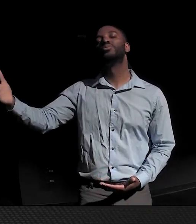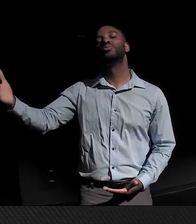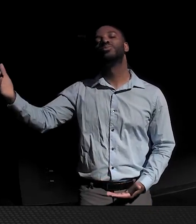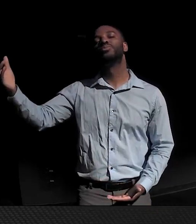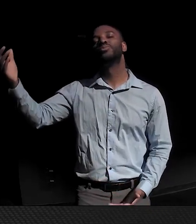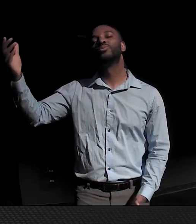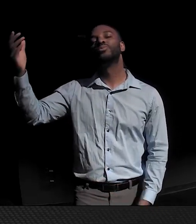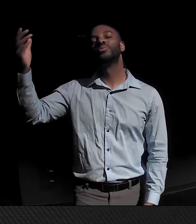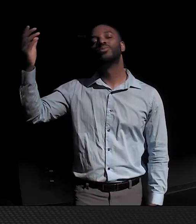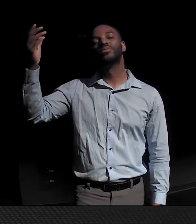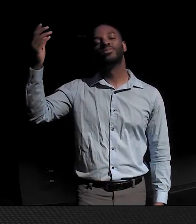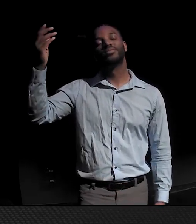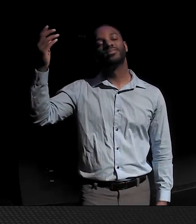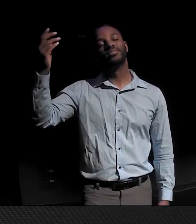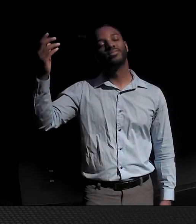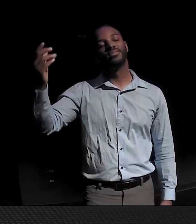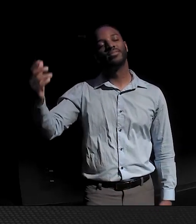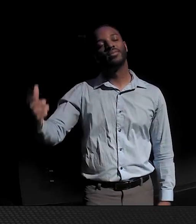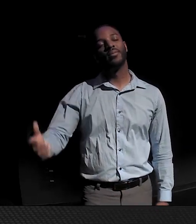need you.